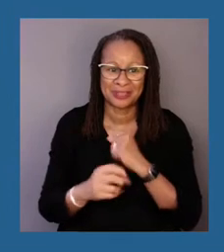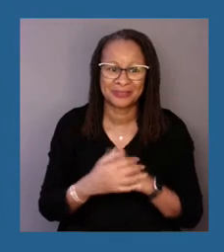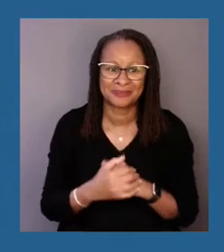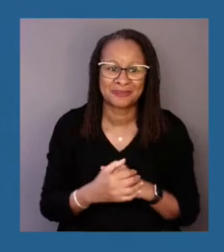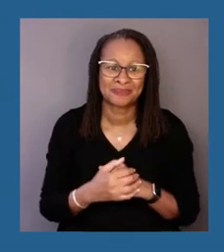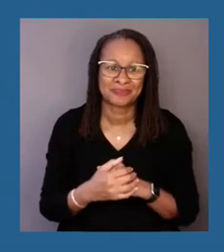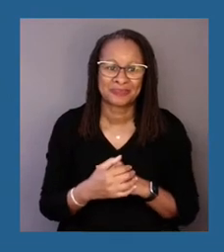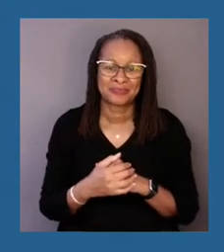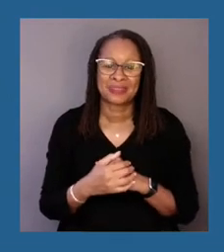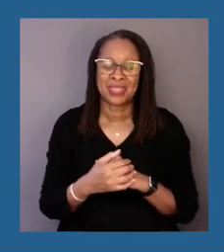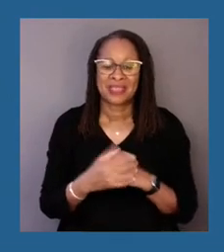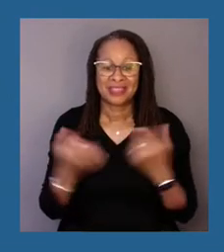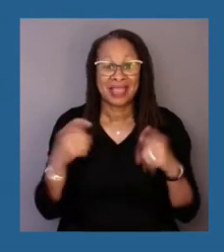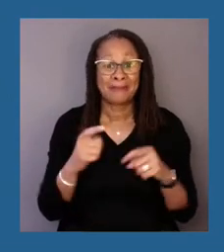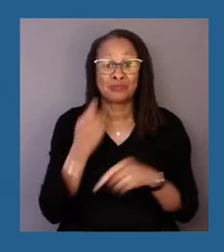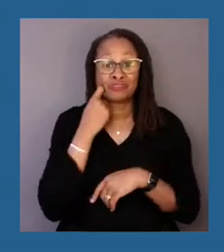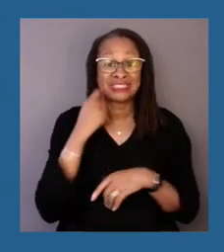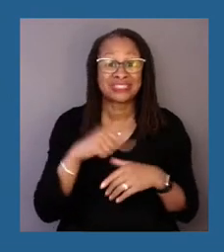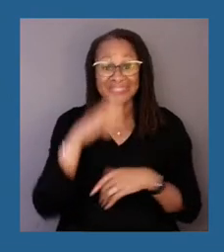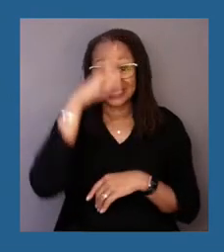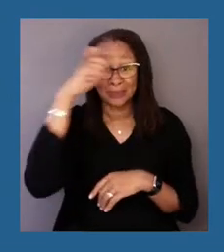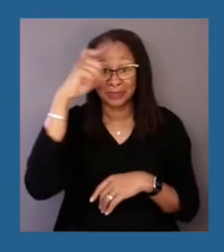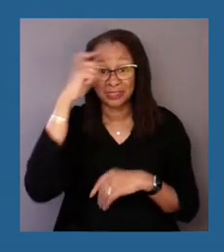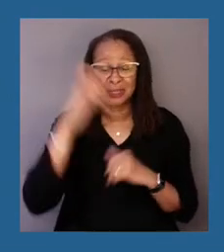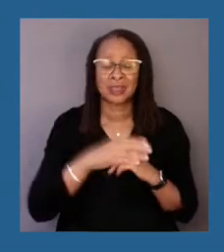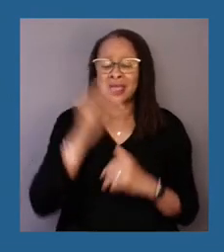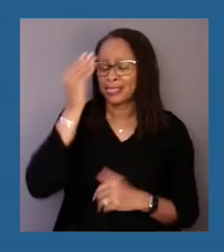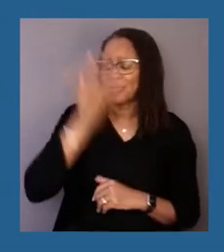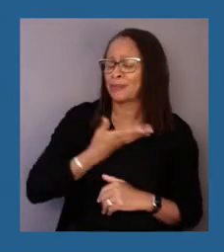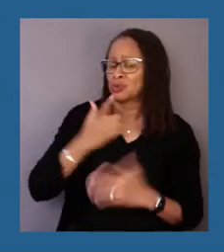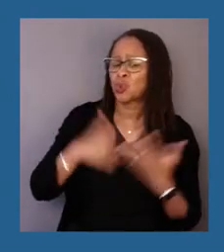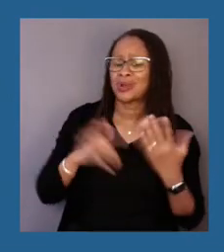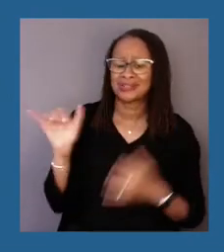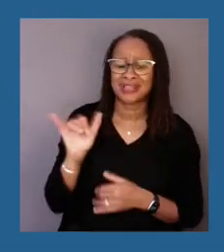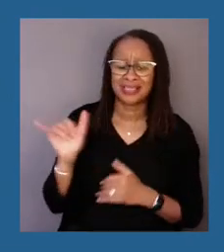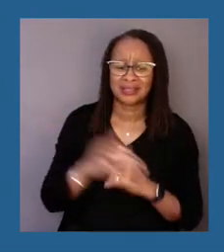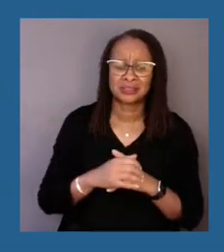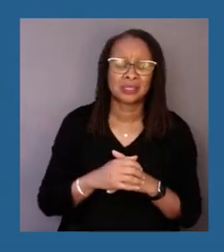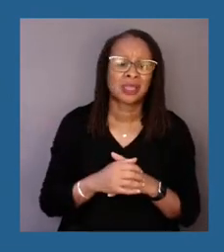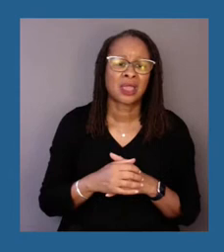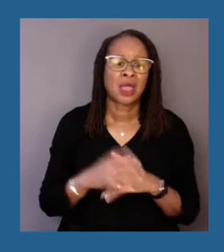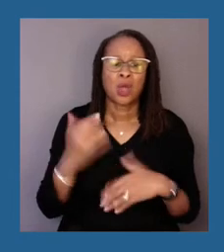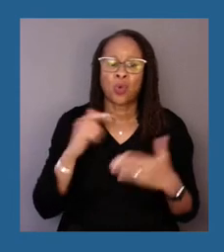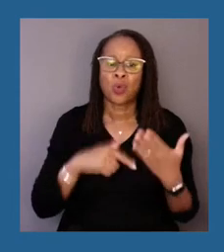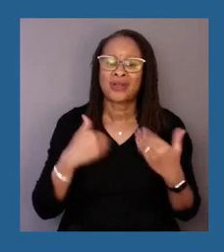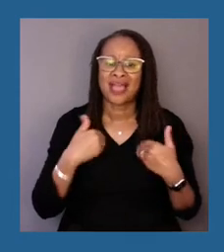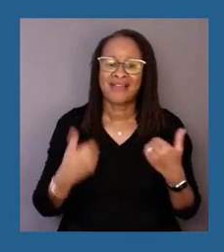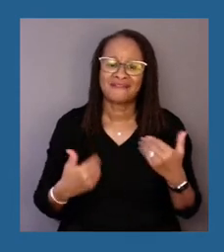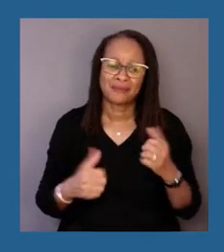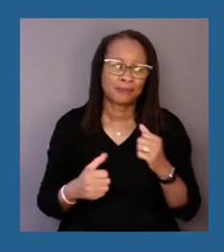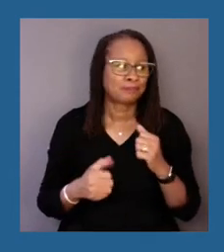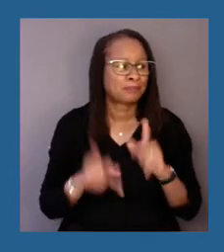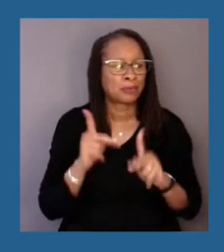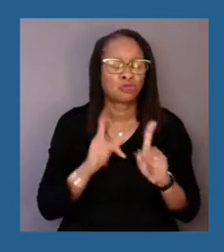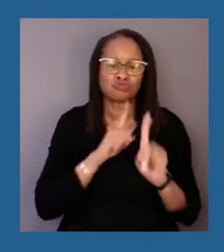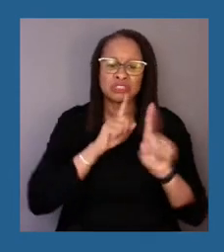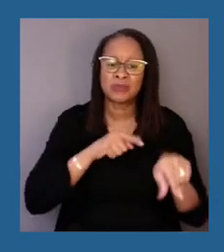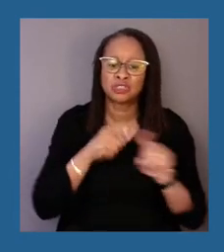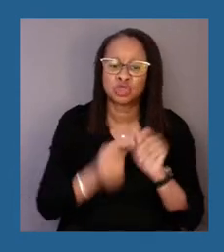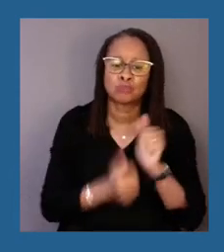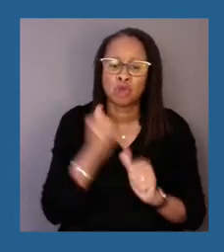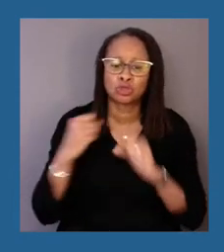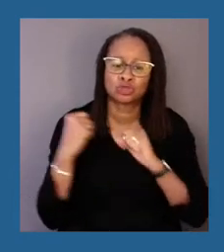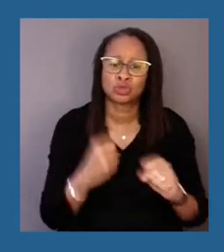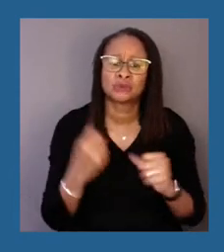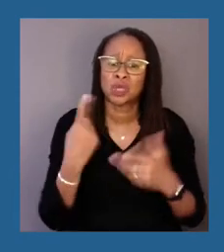in the summer. Tell us what it's been like. Tell us what people have responded to most strongly, what's been